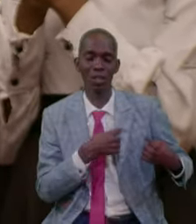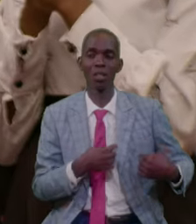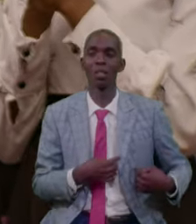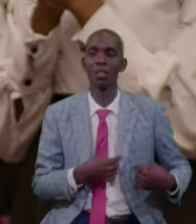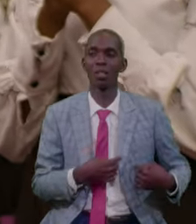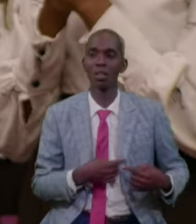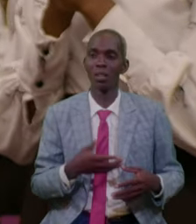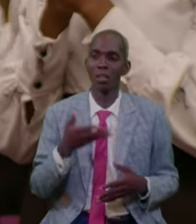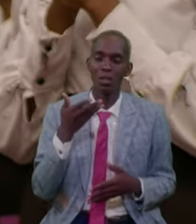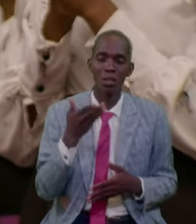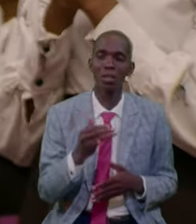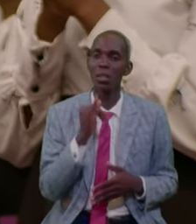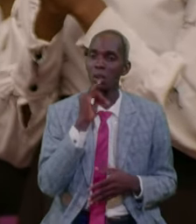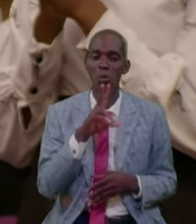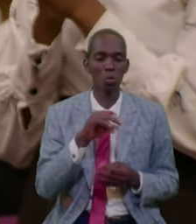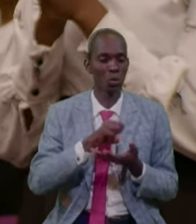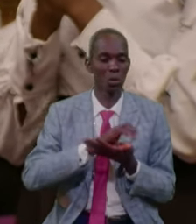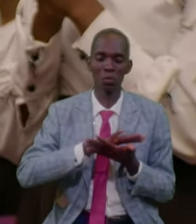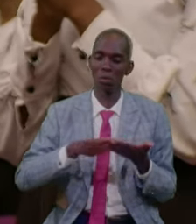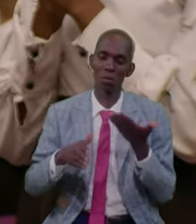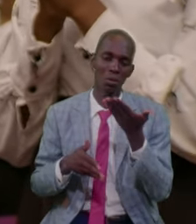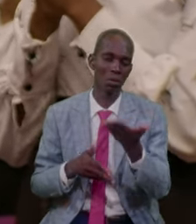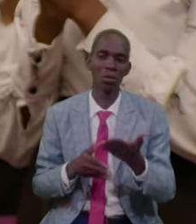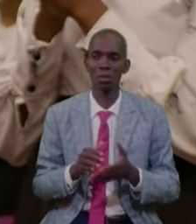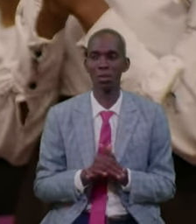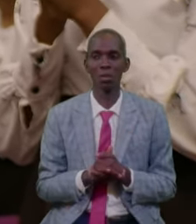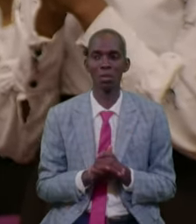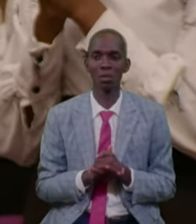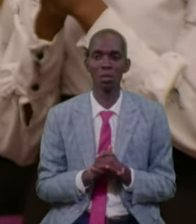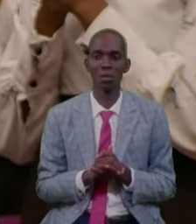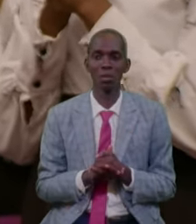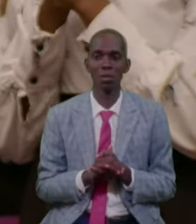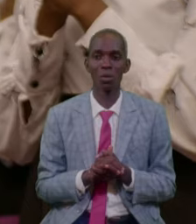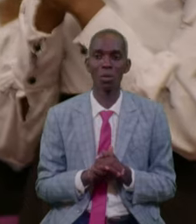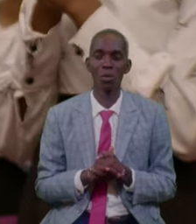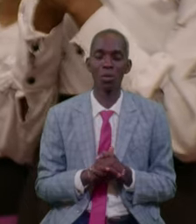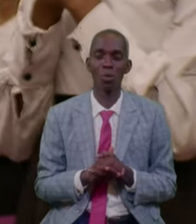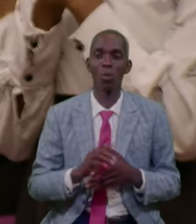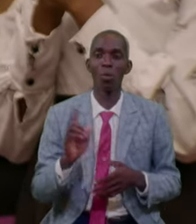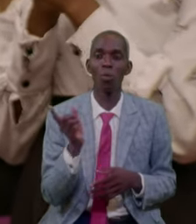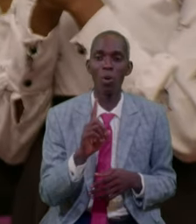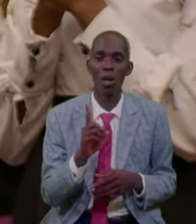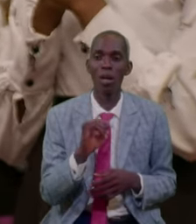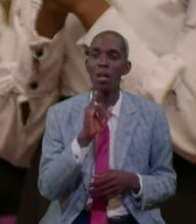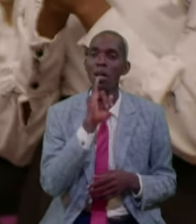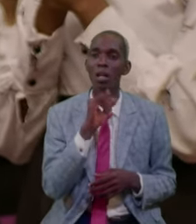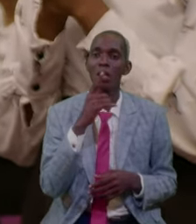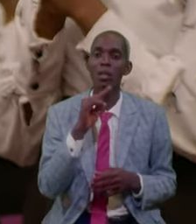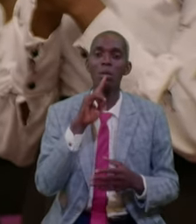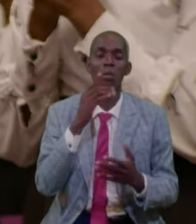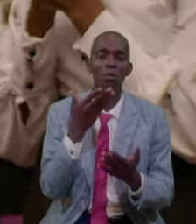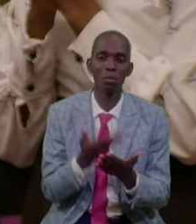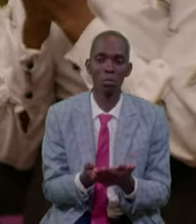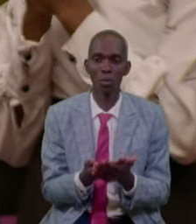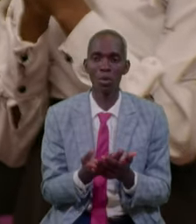there's no sanctification there. Where is the evidence